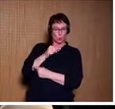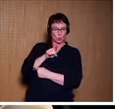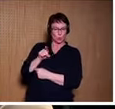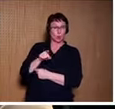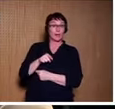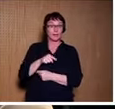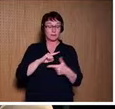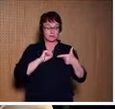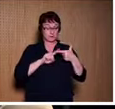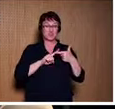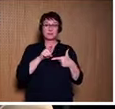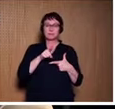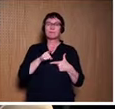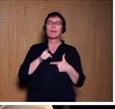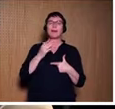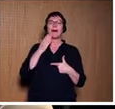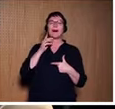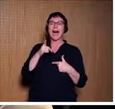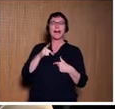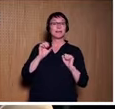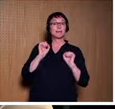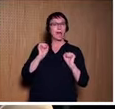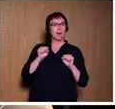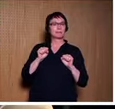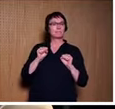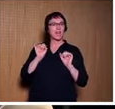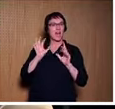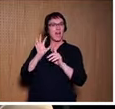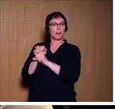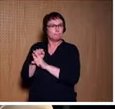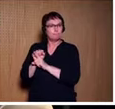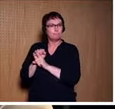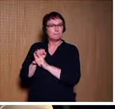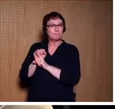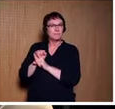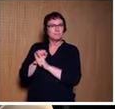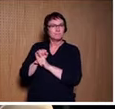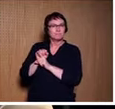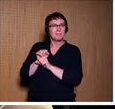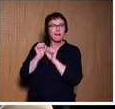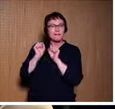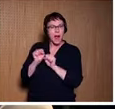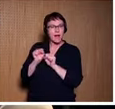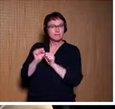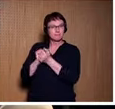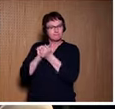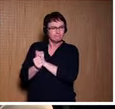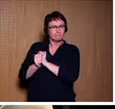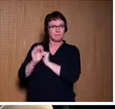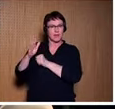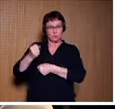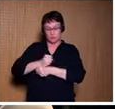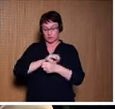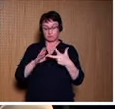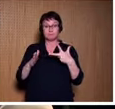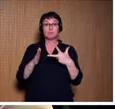can disarm them. We will know how they work. We can take away their strength and their tools. Third, we need to dislocate them from positions of